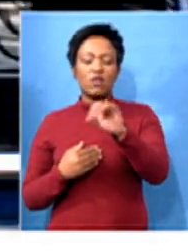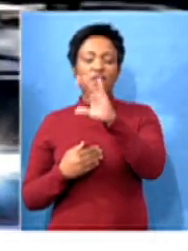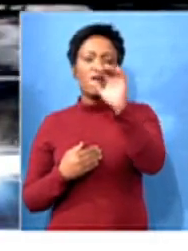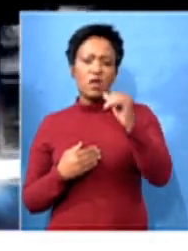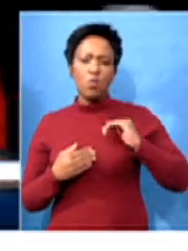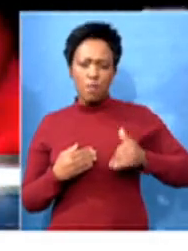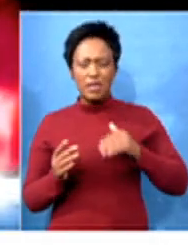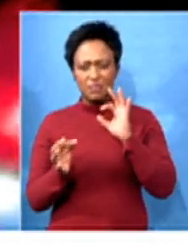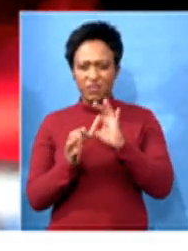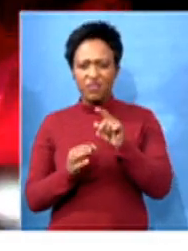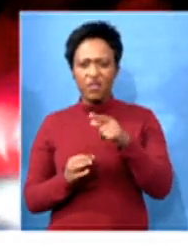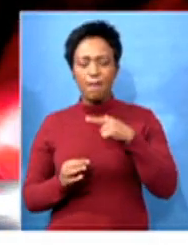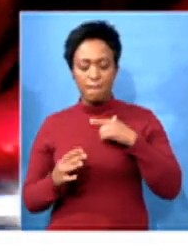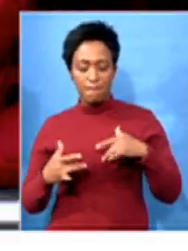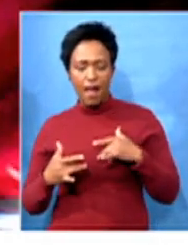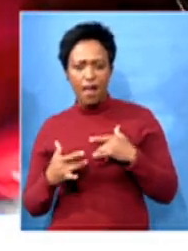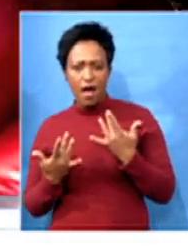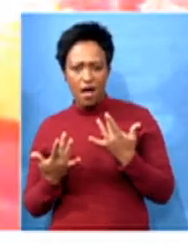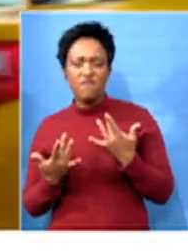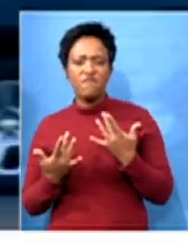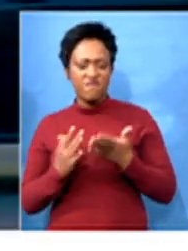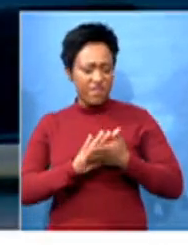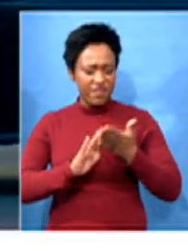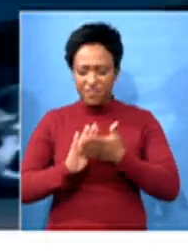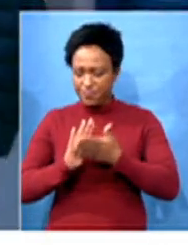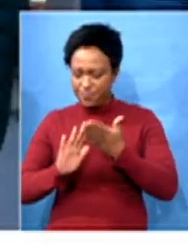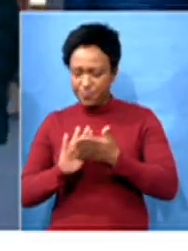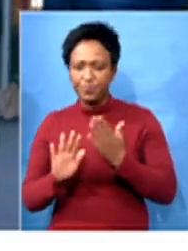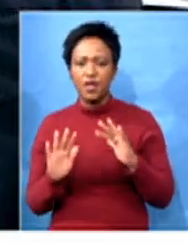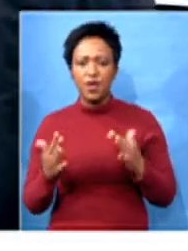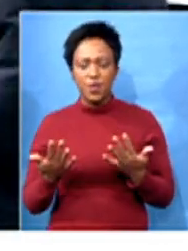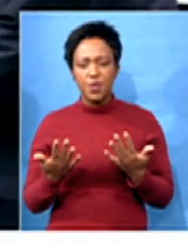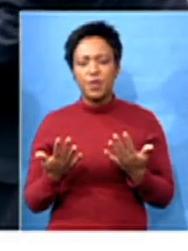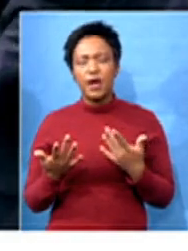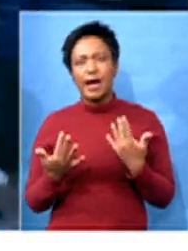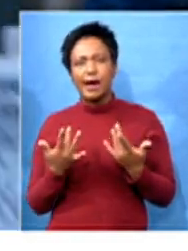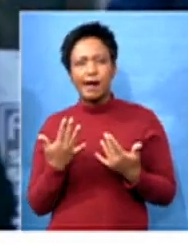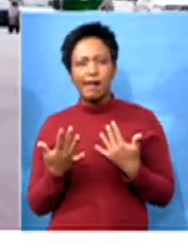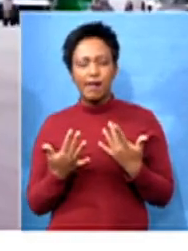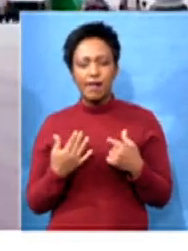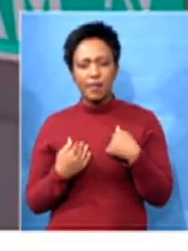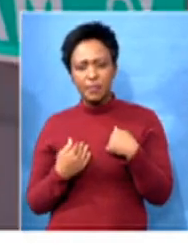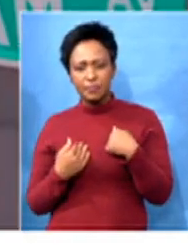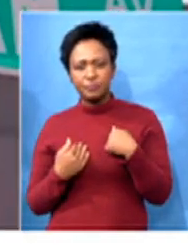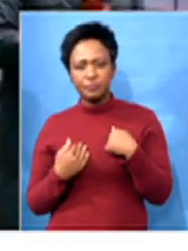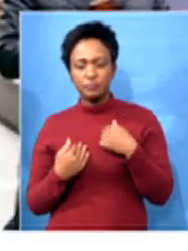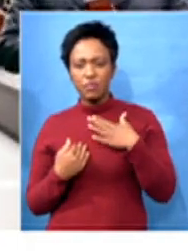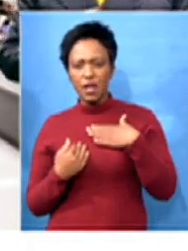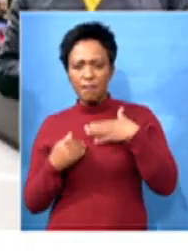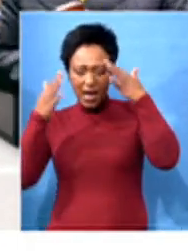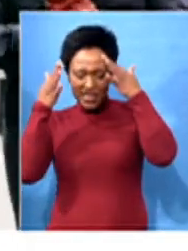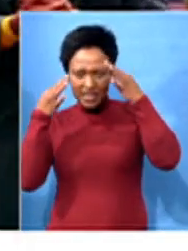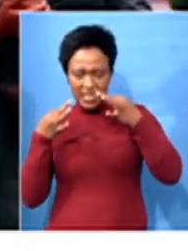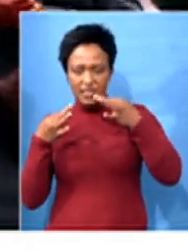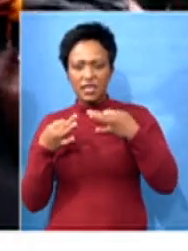And, you know, the way I live my life, how I you know, make decisions, the